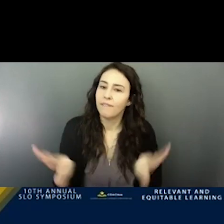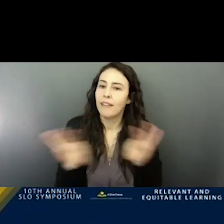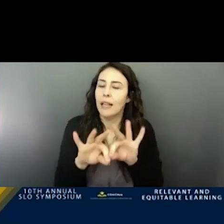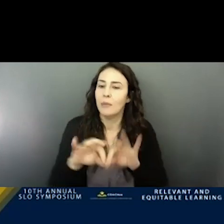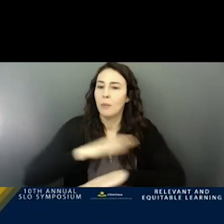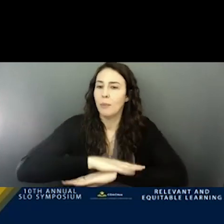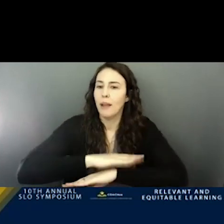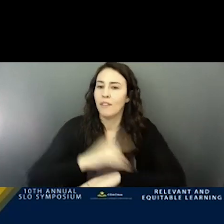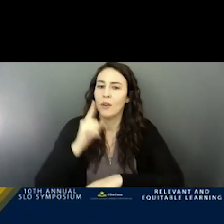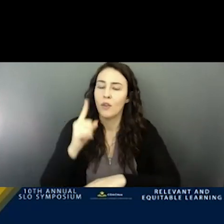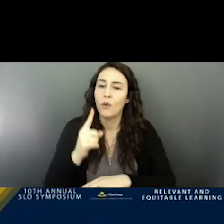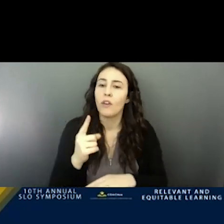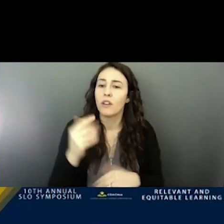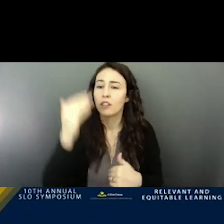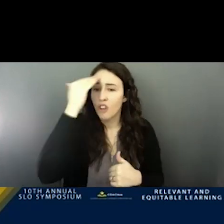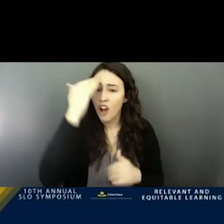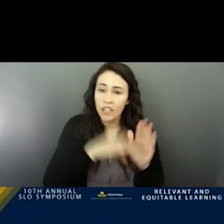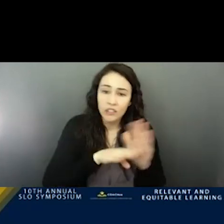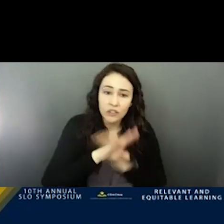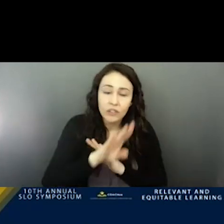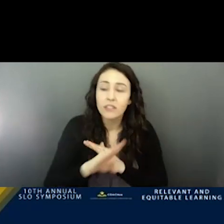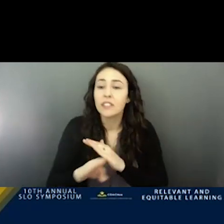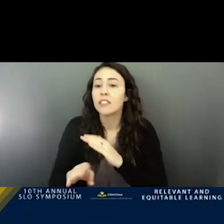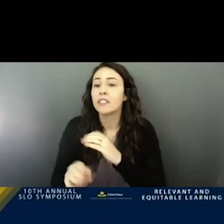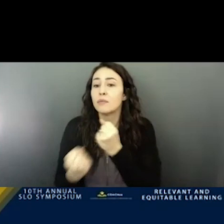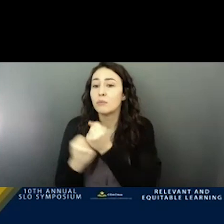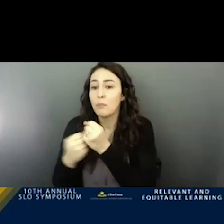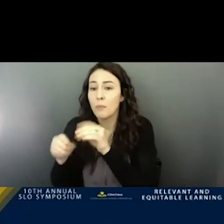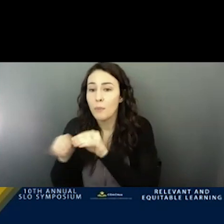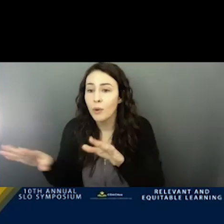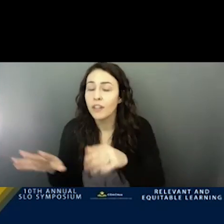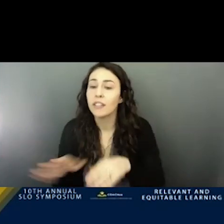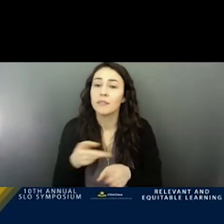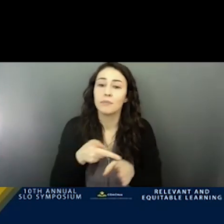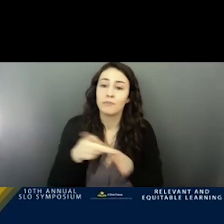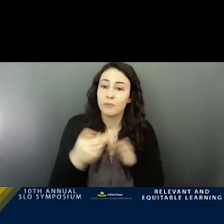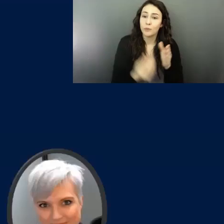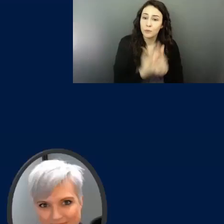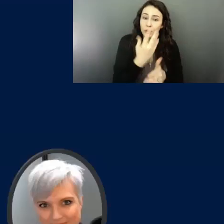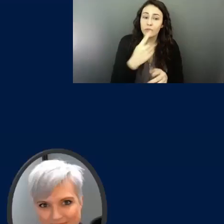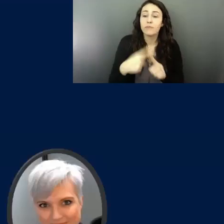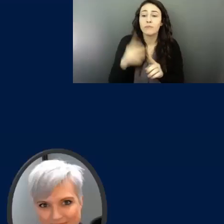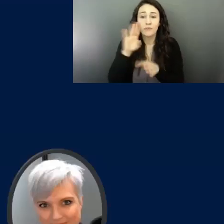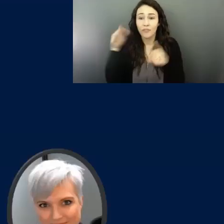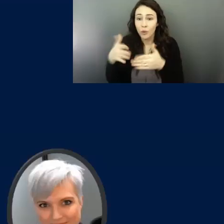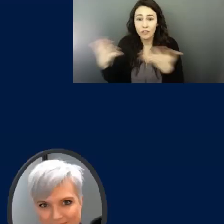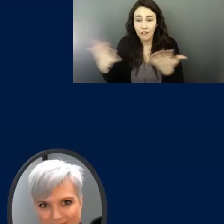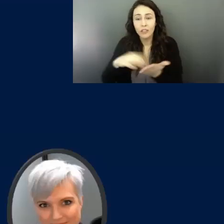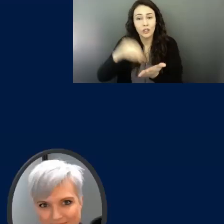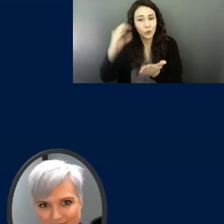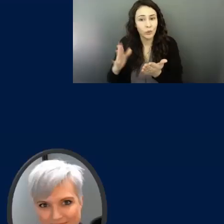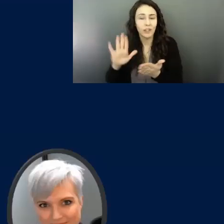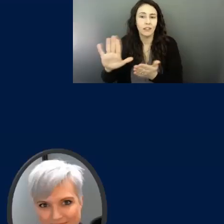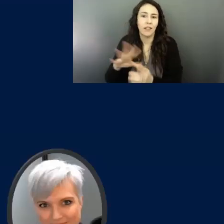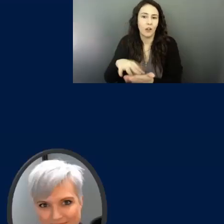collaboration, promoting professional growth, and especially focus on student learning. So it is with great